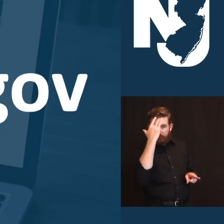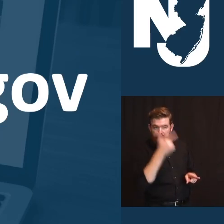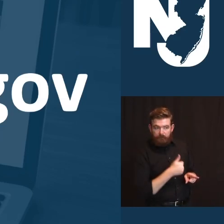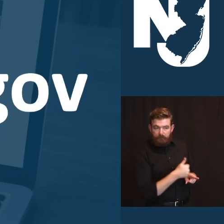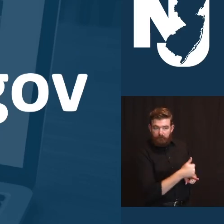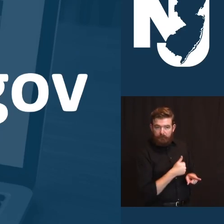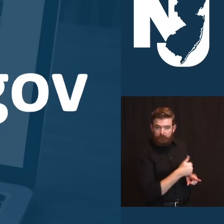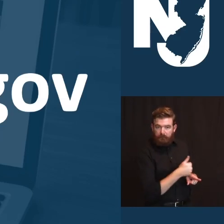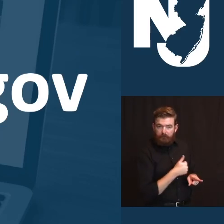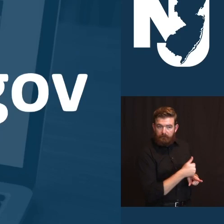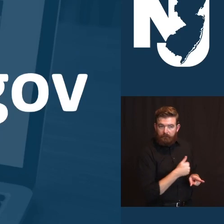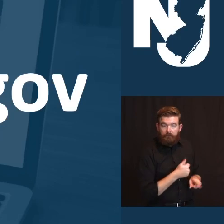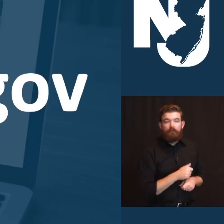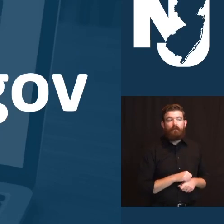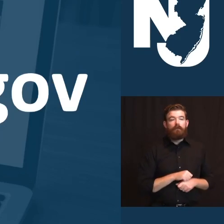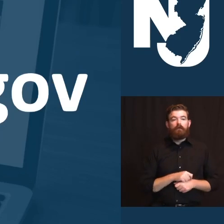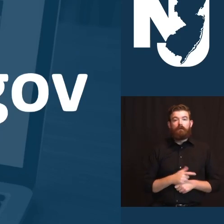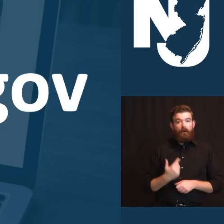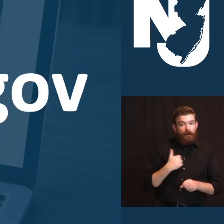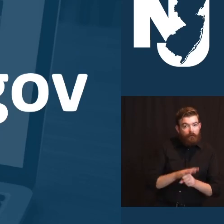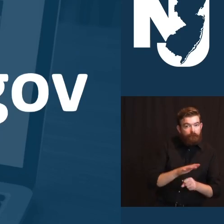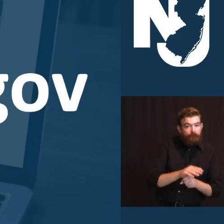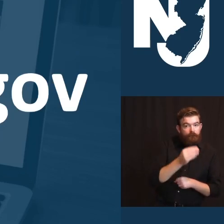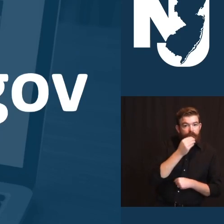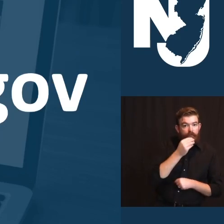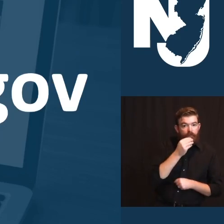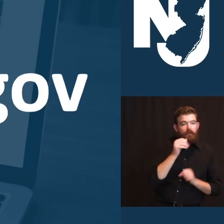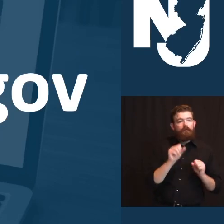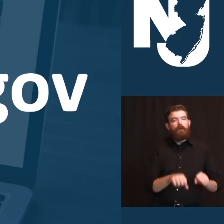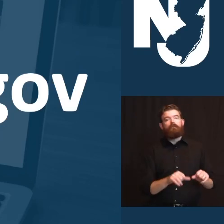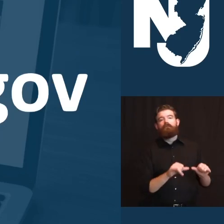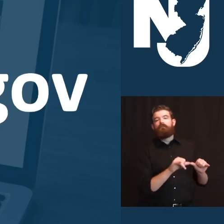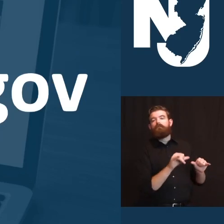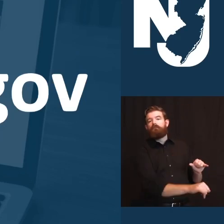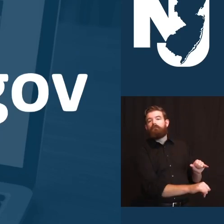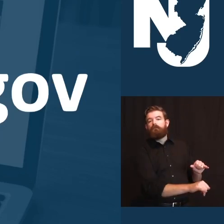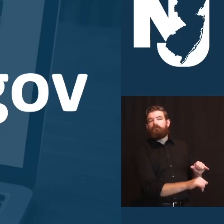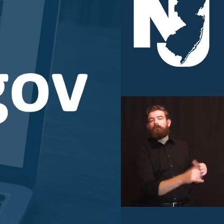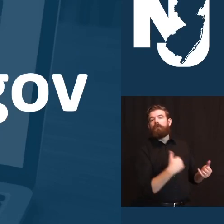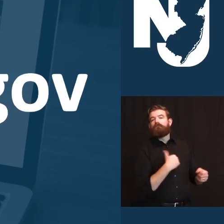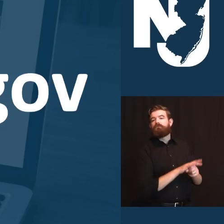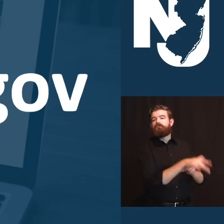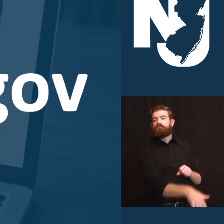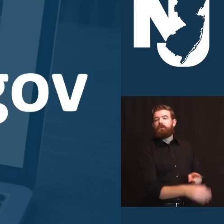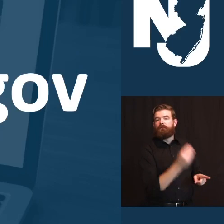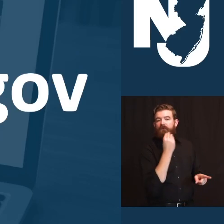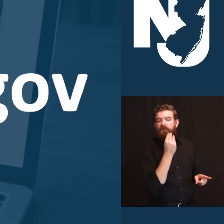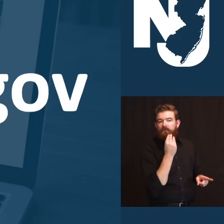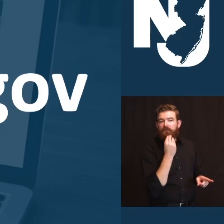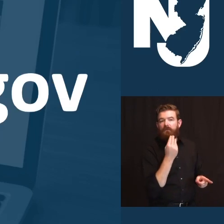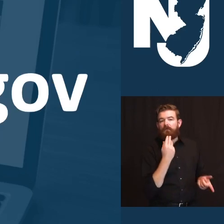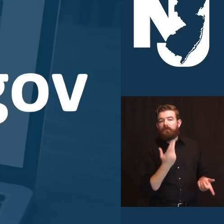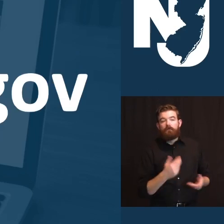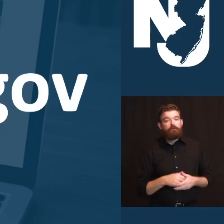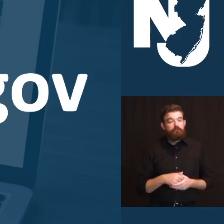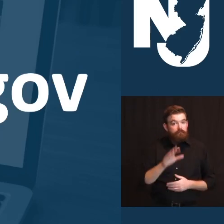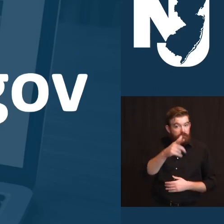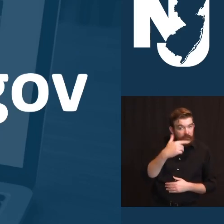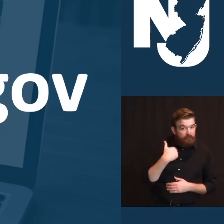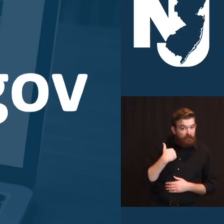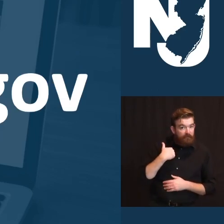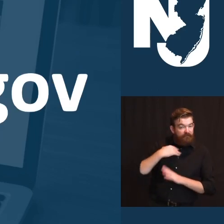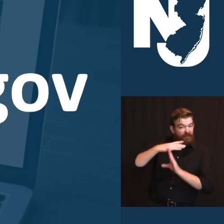self-quarantine. They ask if the individual has been exposed is showing any symptoms of COVID-19, and they ask whether the individual may have gone somewhere